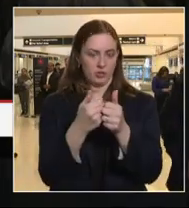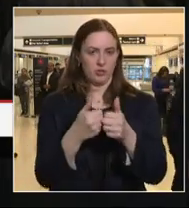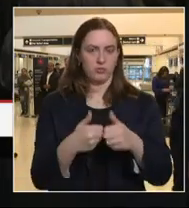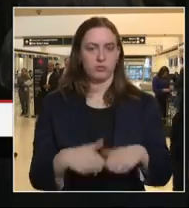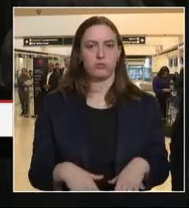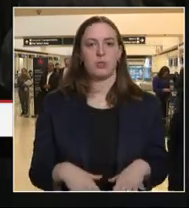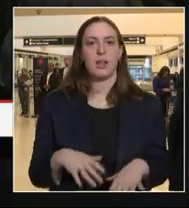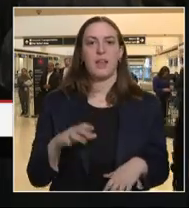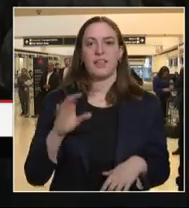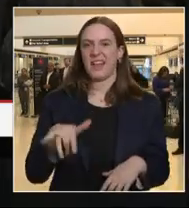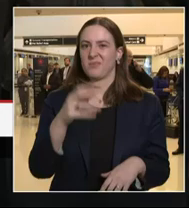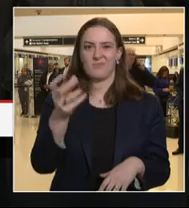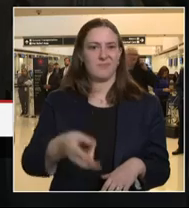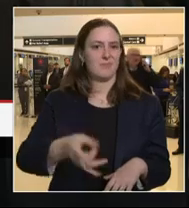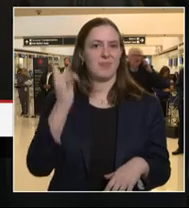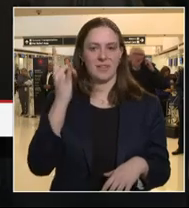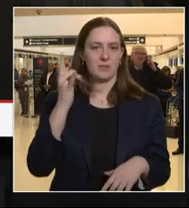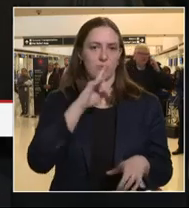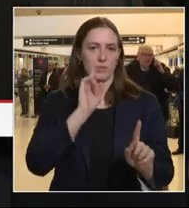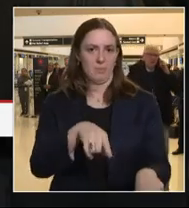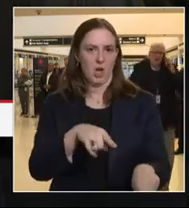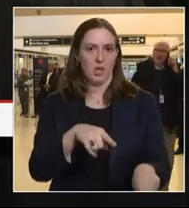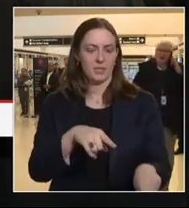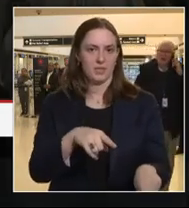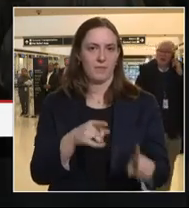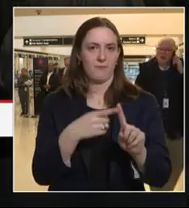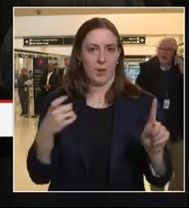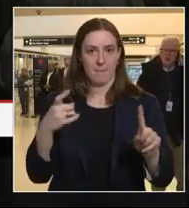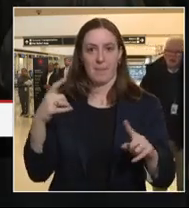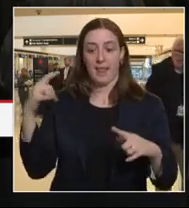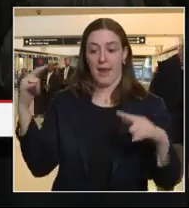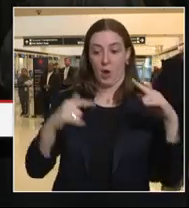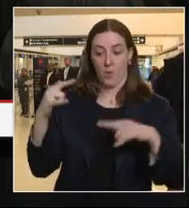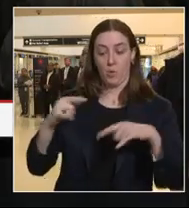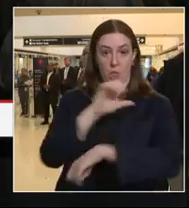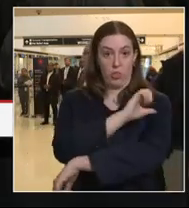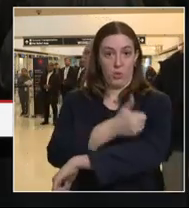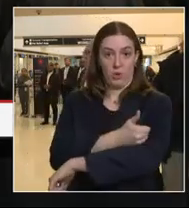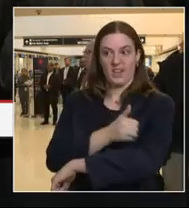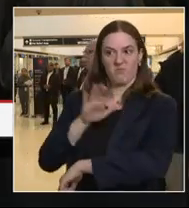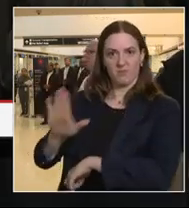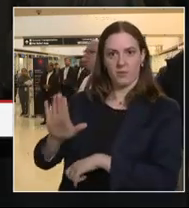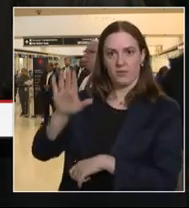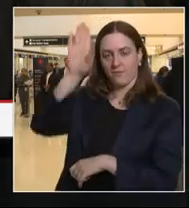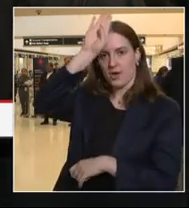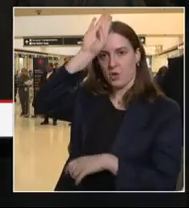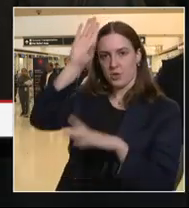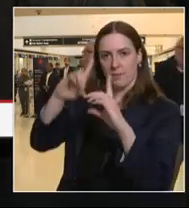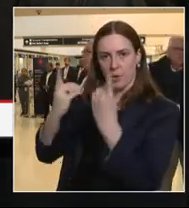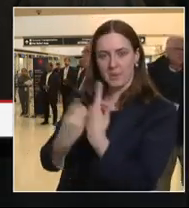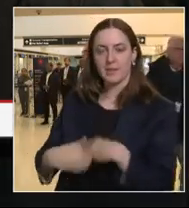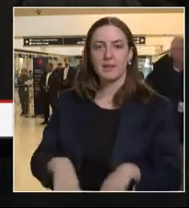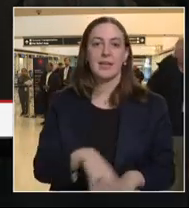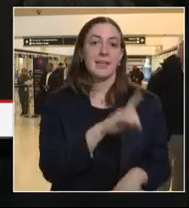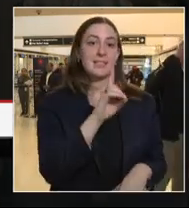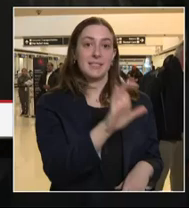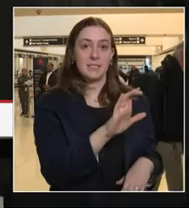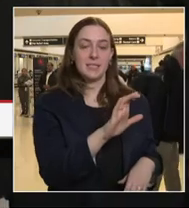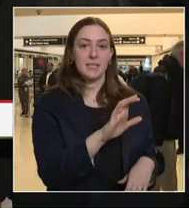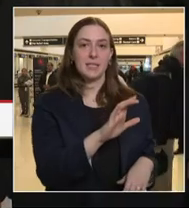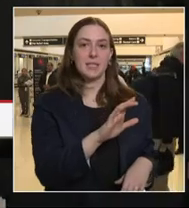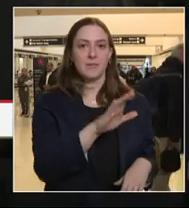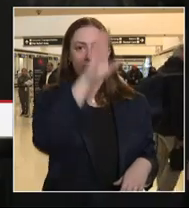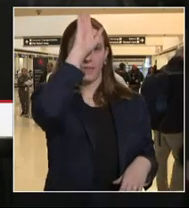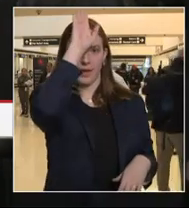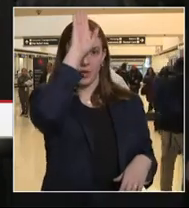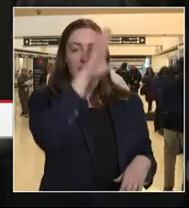That sets off an immediate response from the Airport Authority Fire Department, from the District of Columbia and Metropolitan Harbor